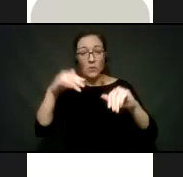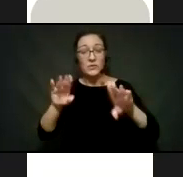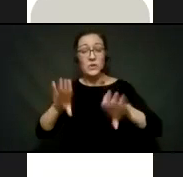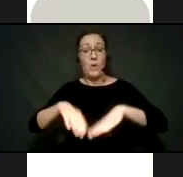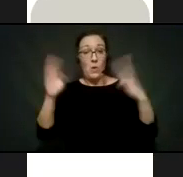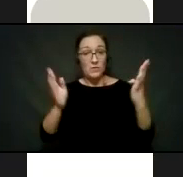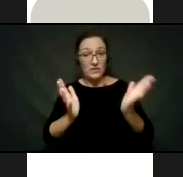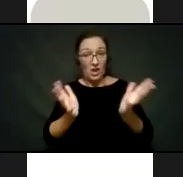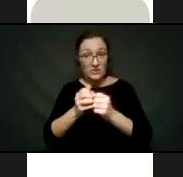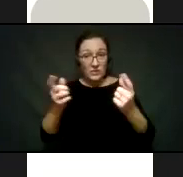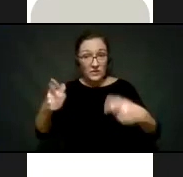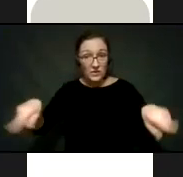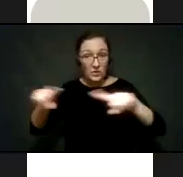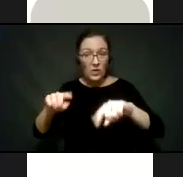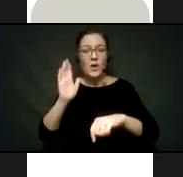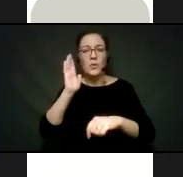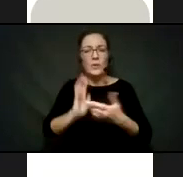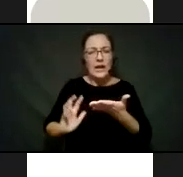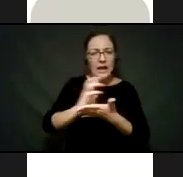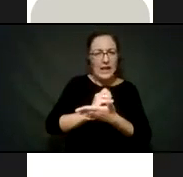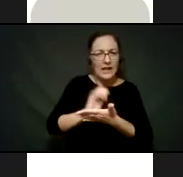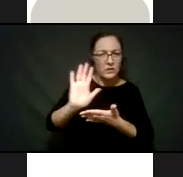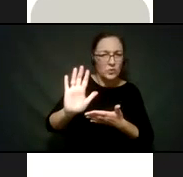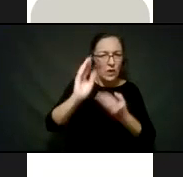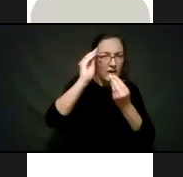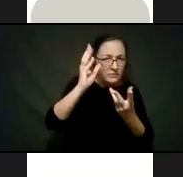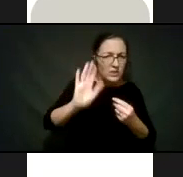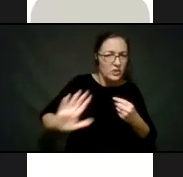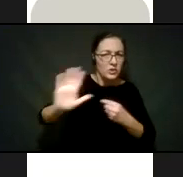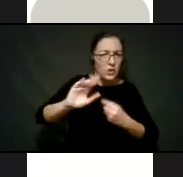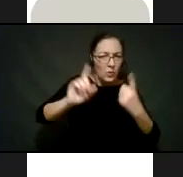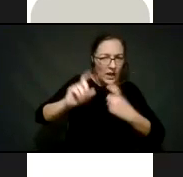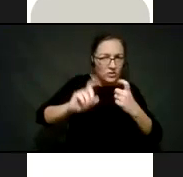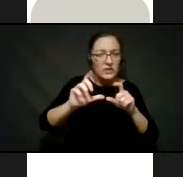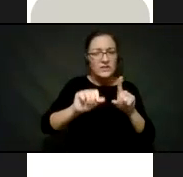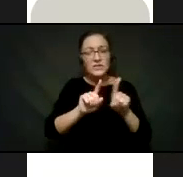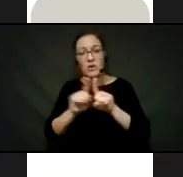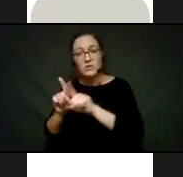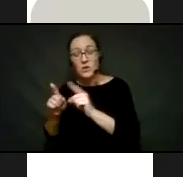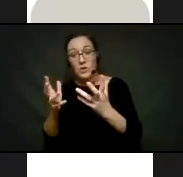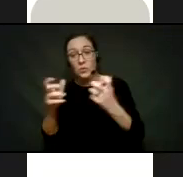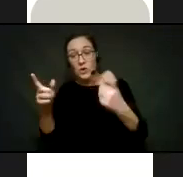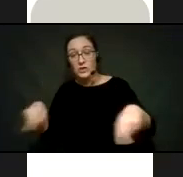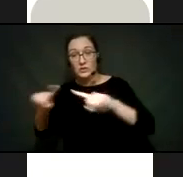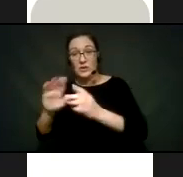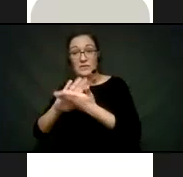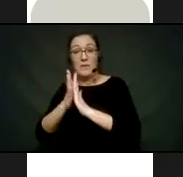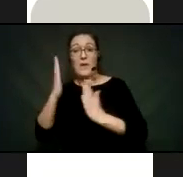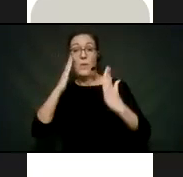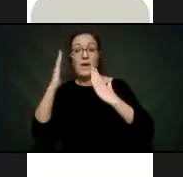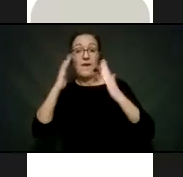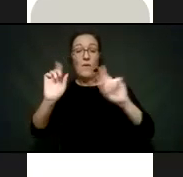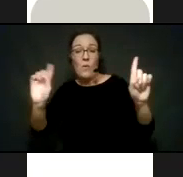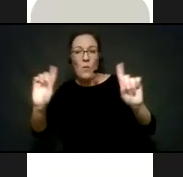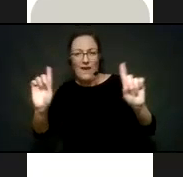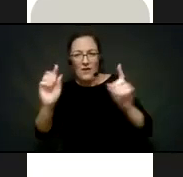be collecting your information and also collecting your questions, but also wanting you all to be aware of the resources and information that we